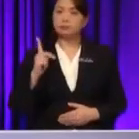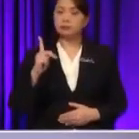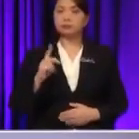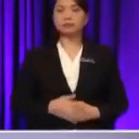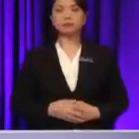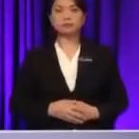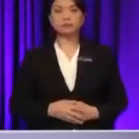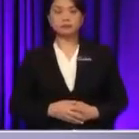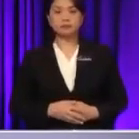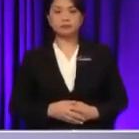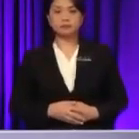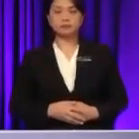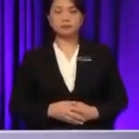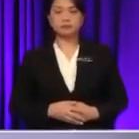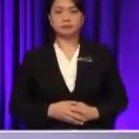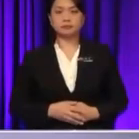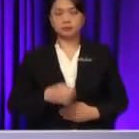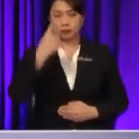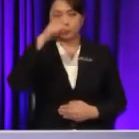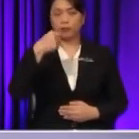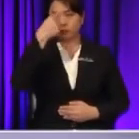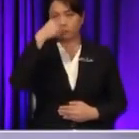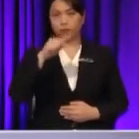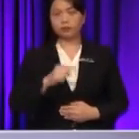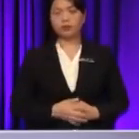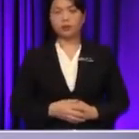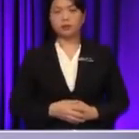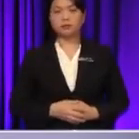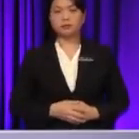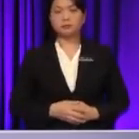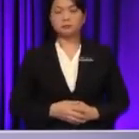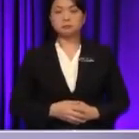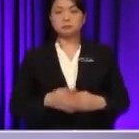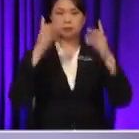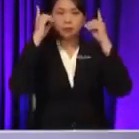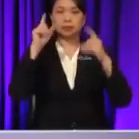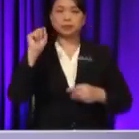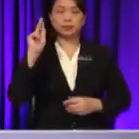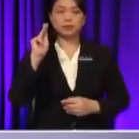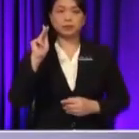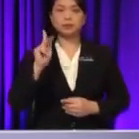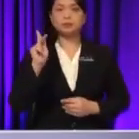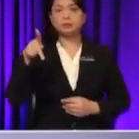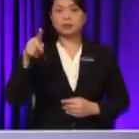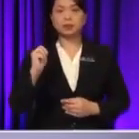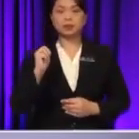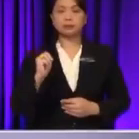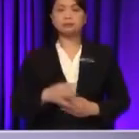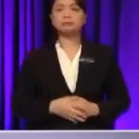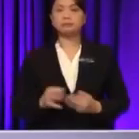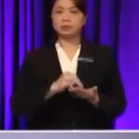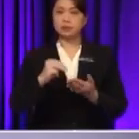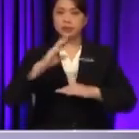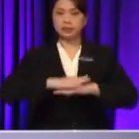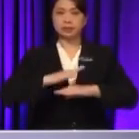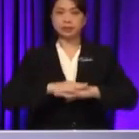You're still tuned in to DidikTV KPM for our Menengah Atas slot for Bahasa Inggeris today. And by now, you're already familiar with the